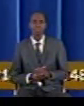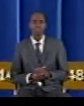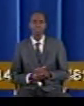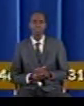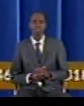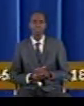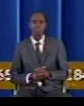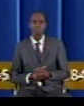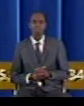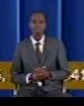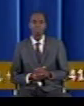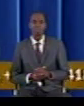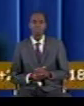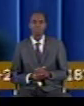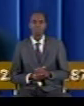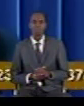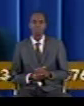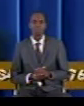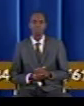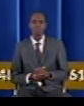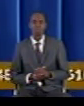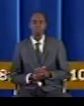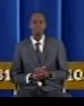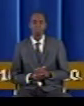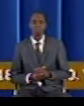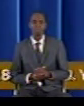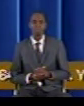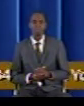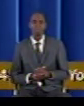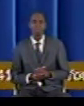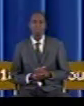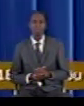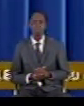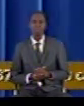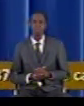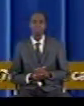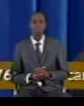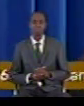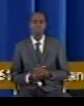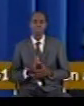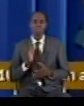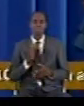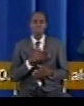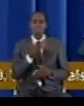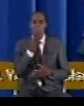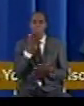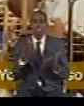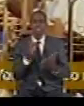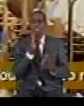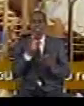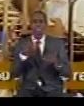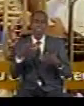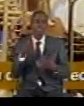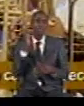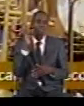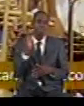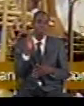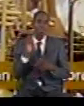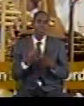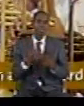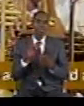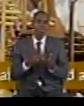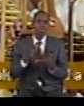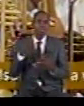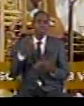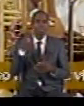Let's have the interpretation. Praise the Lord. Our mother here is testifying to the glory of God, how God have helped her. Of course, she